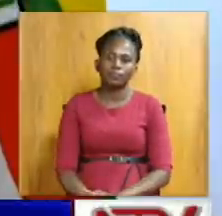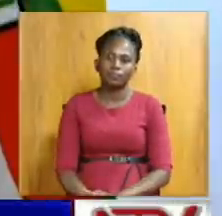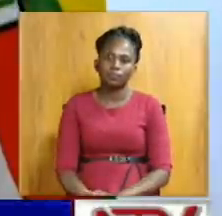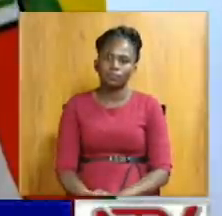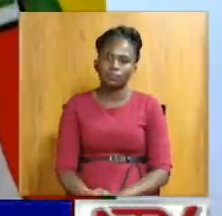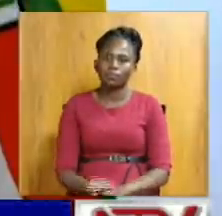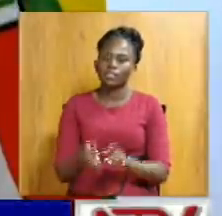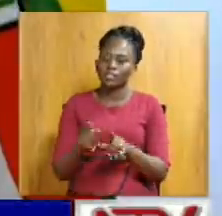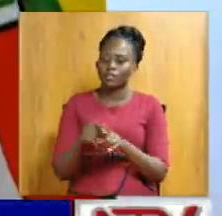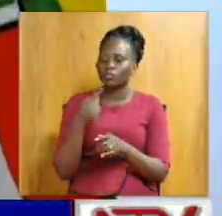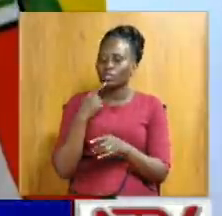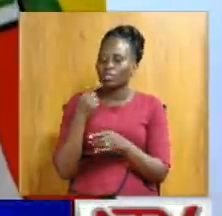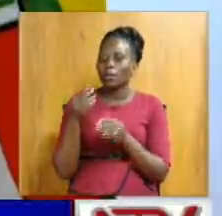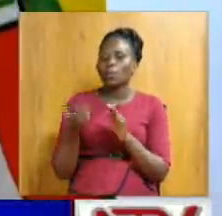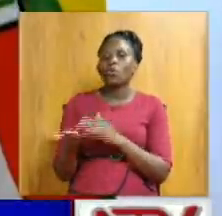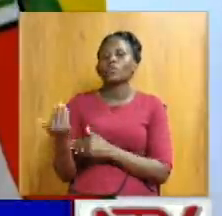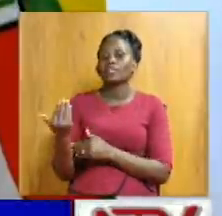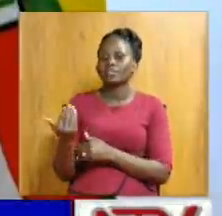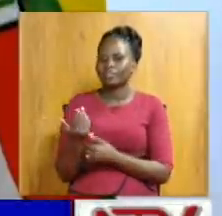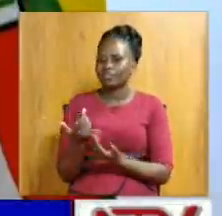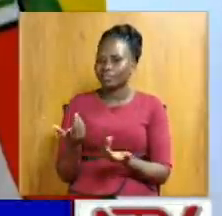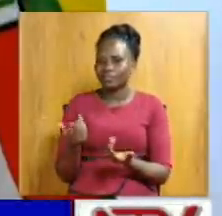And we also call it morning, you can imagine.